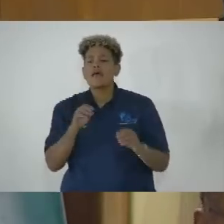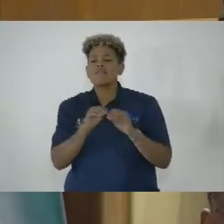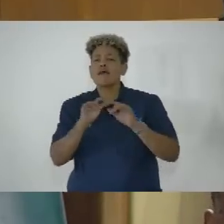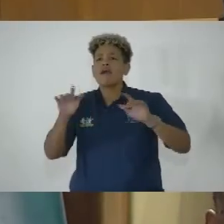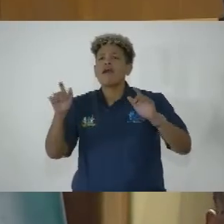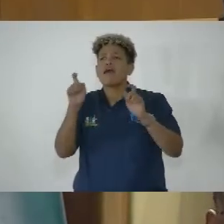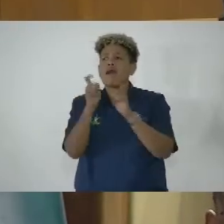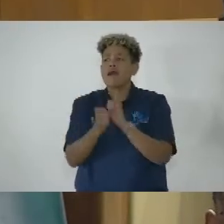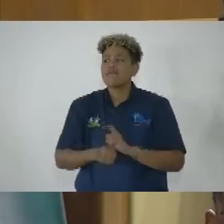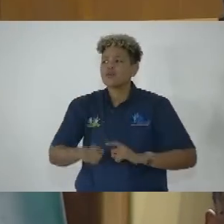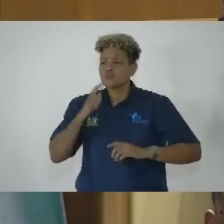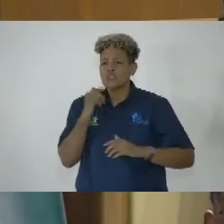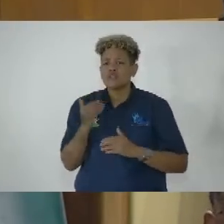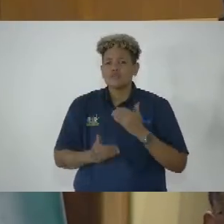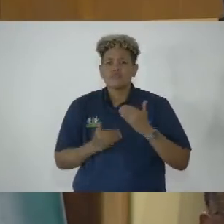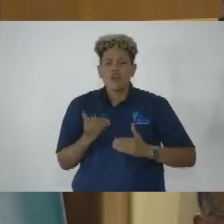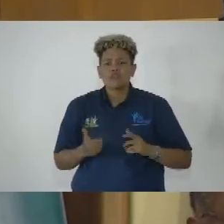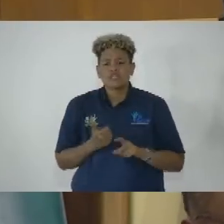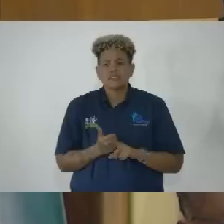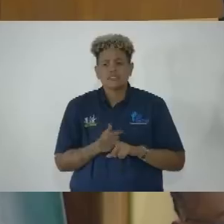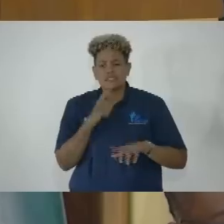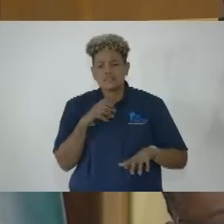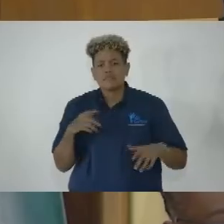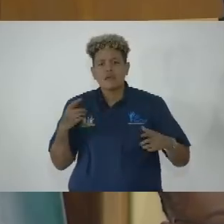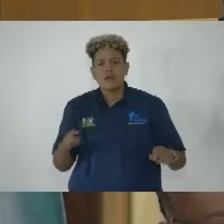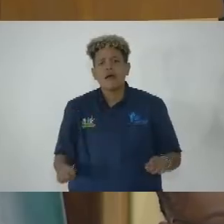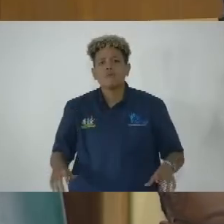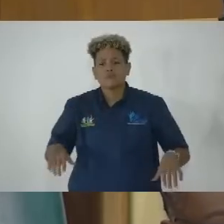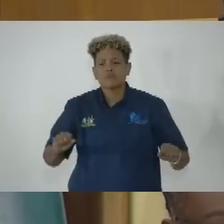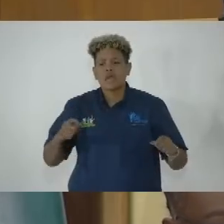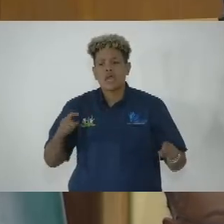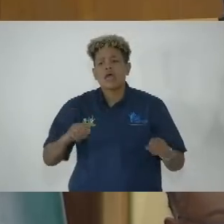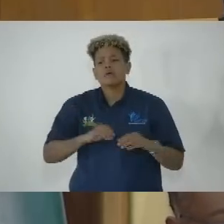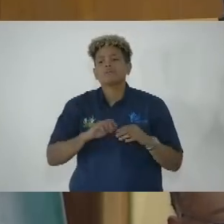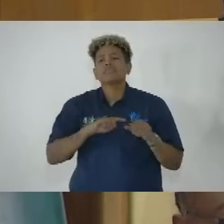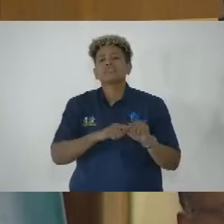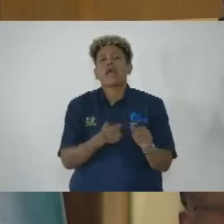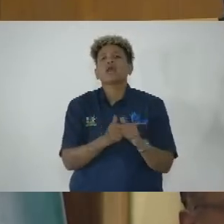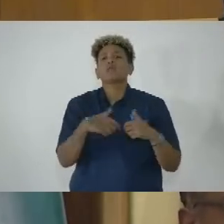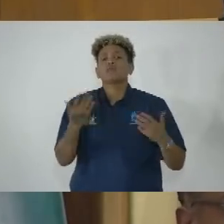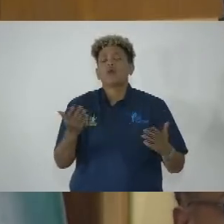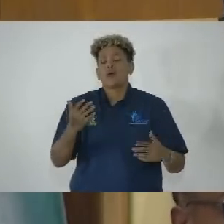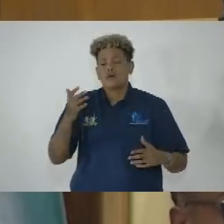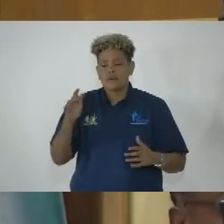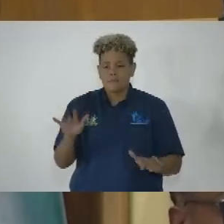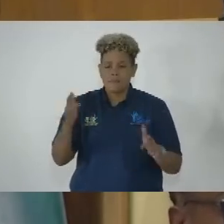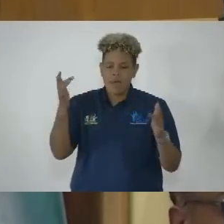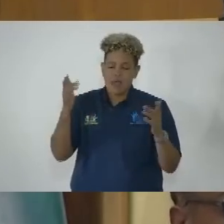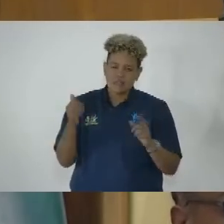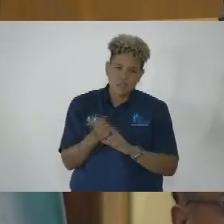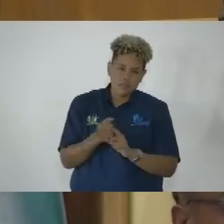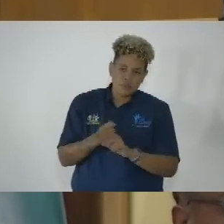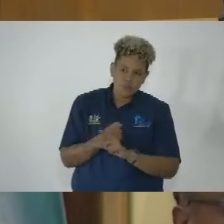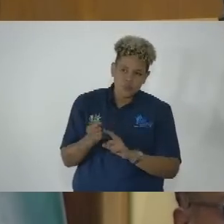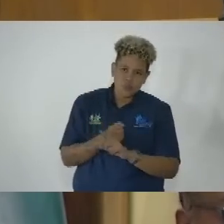evolutionary process that takes place. It starts out with mild abuse,